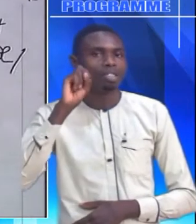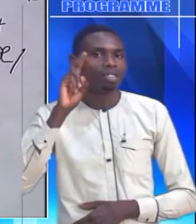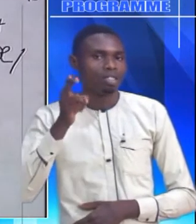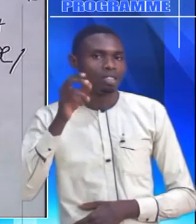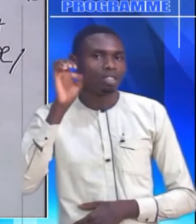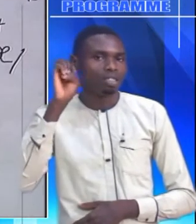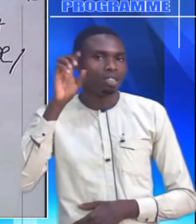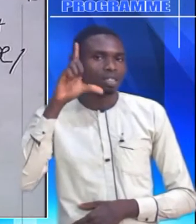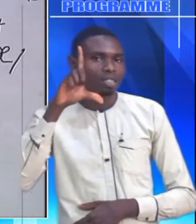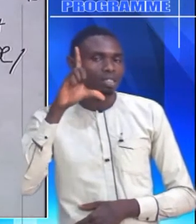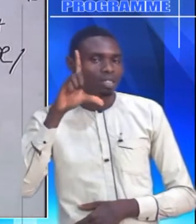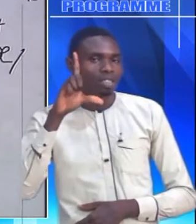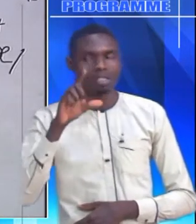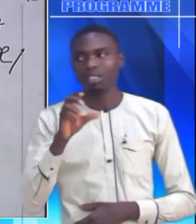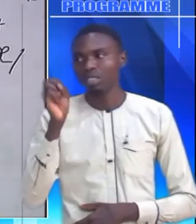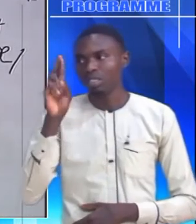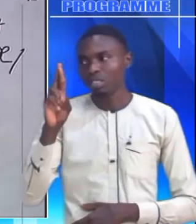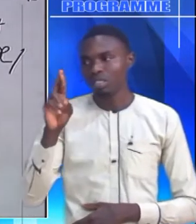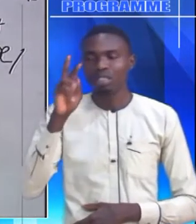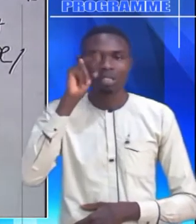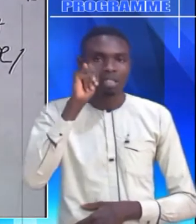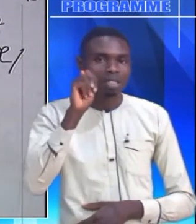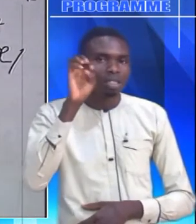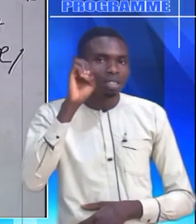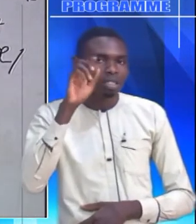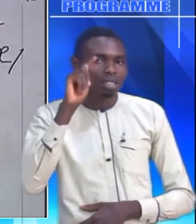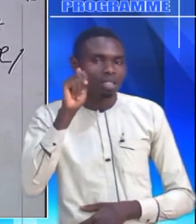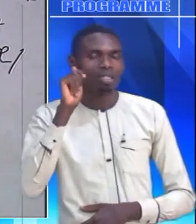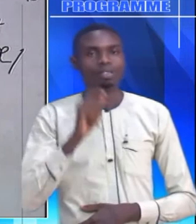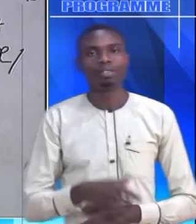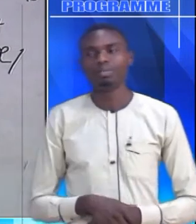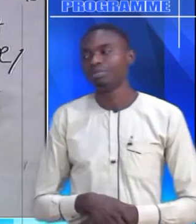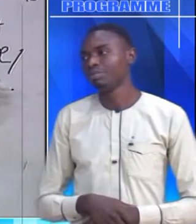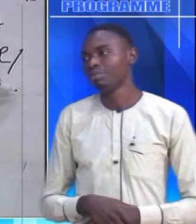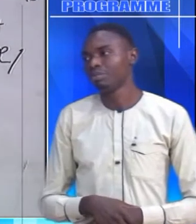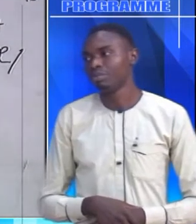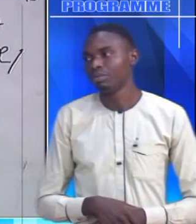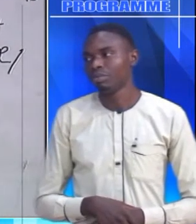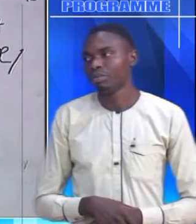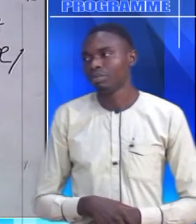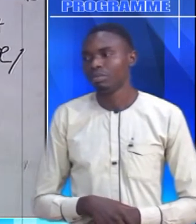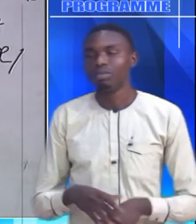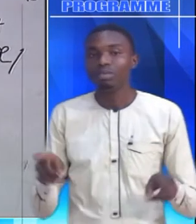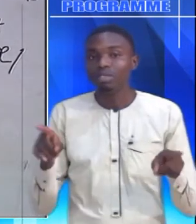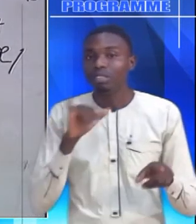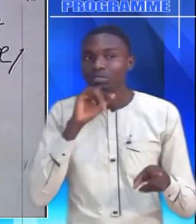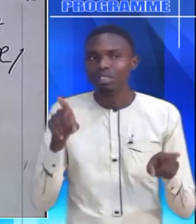net. I believe this one is a bit easier for us. The same thing about vowel number